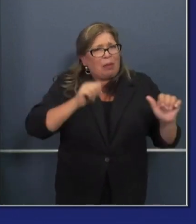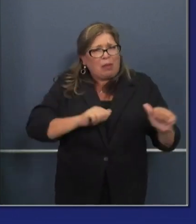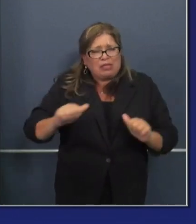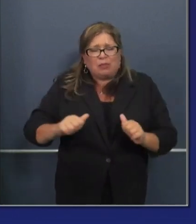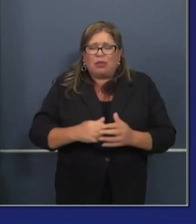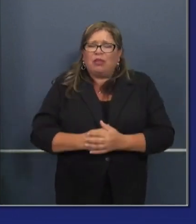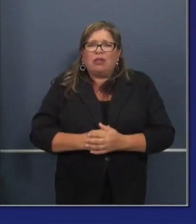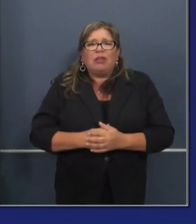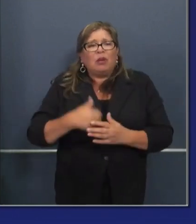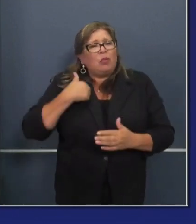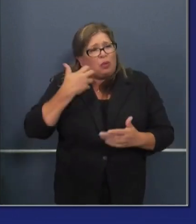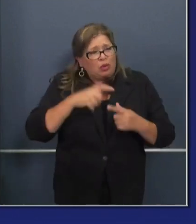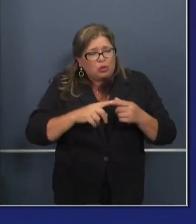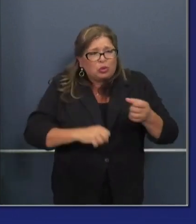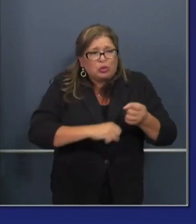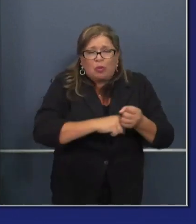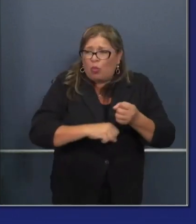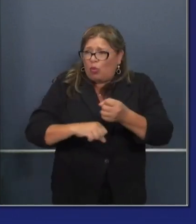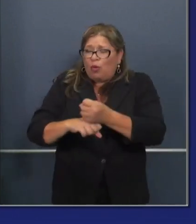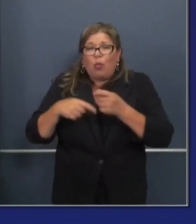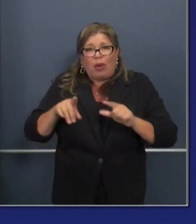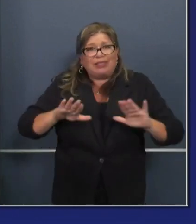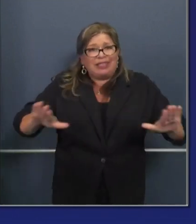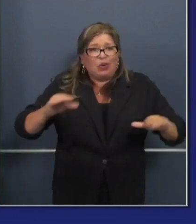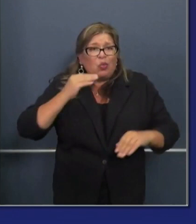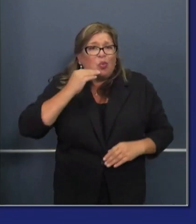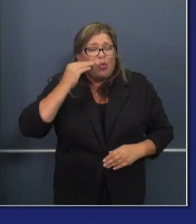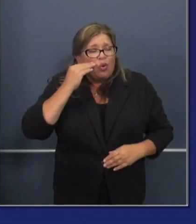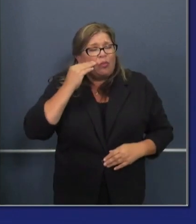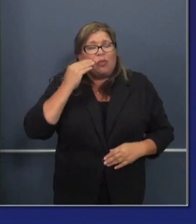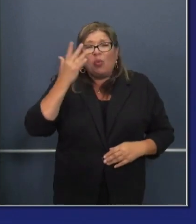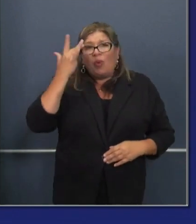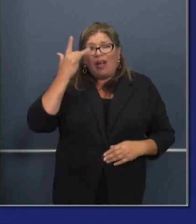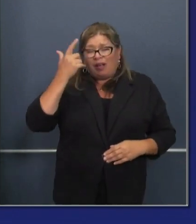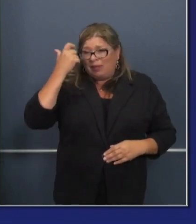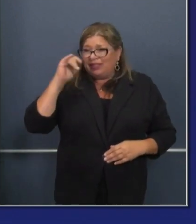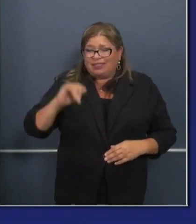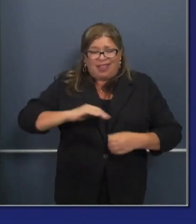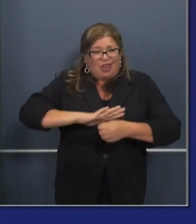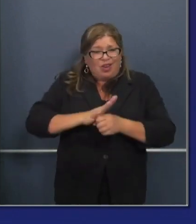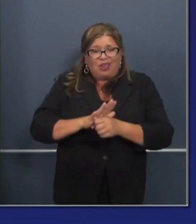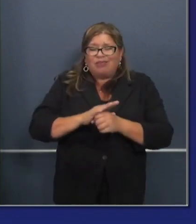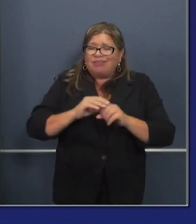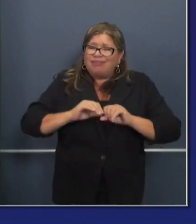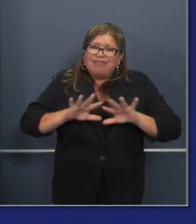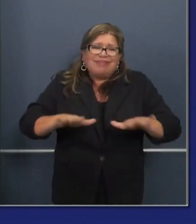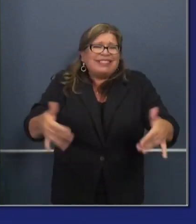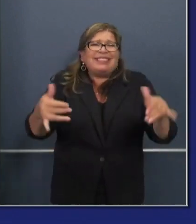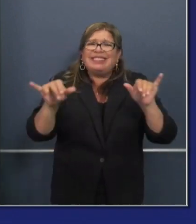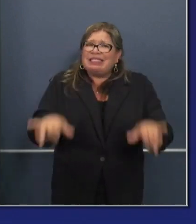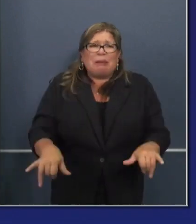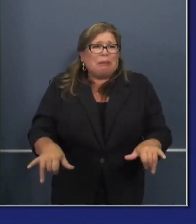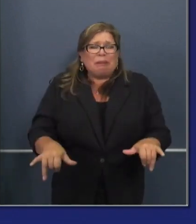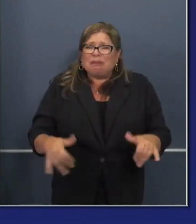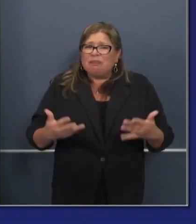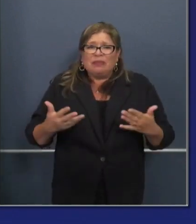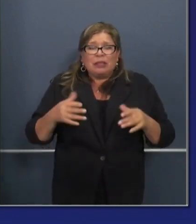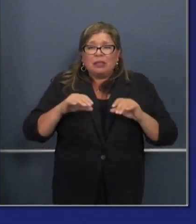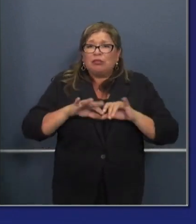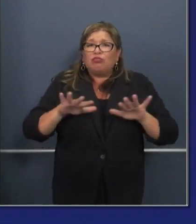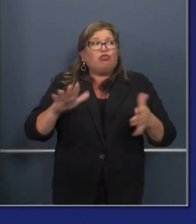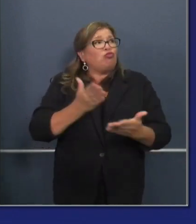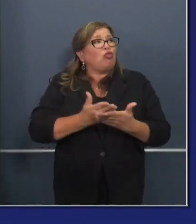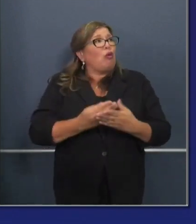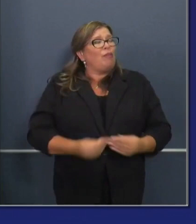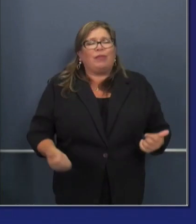stay at home, but because the virus is still spreading in our communities, because transmission is no different than it was